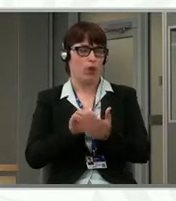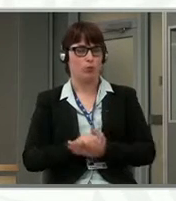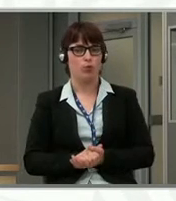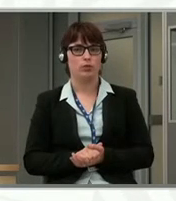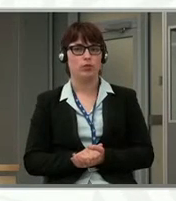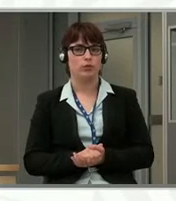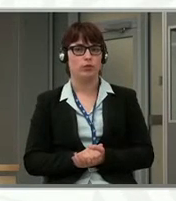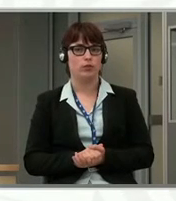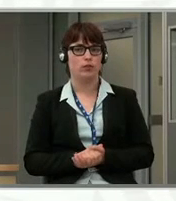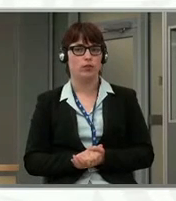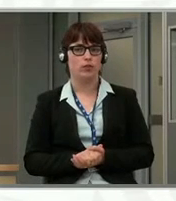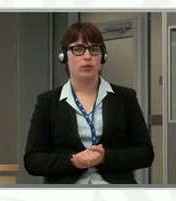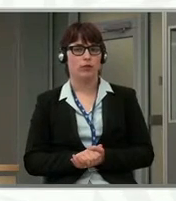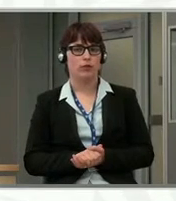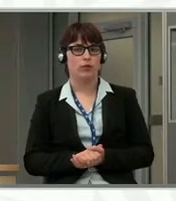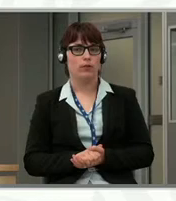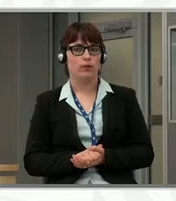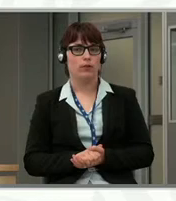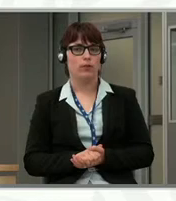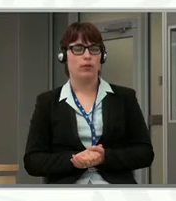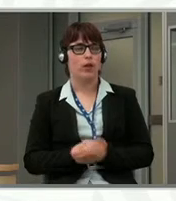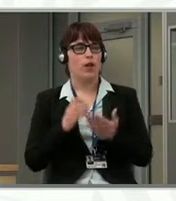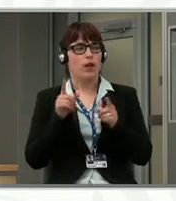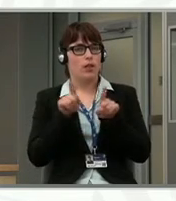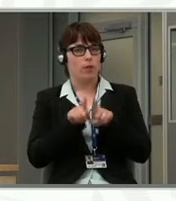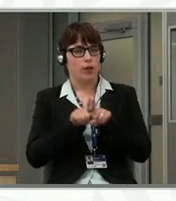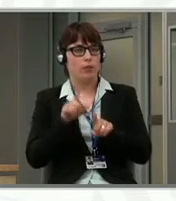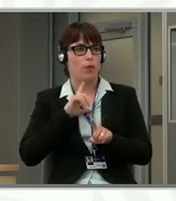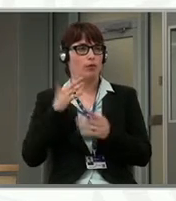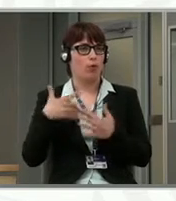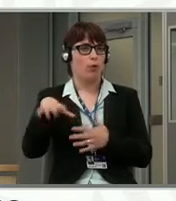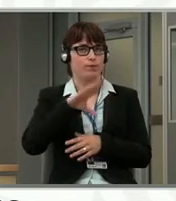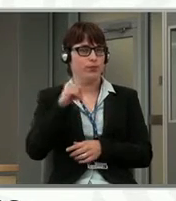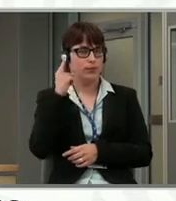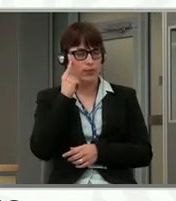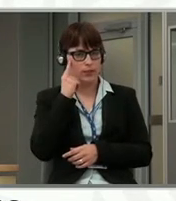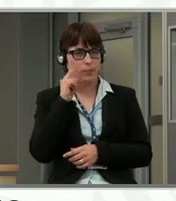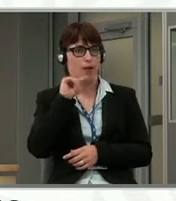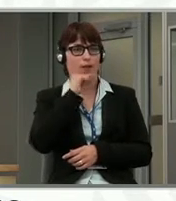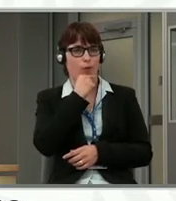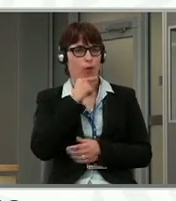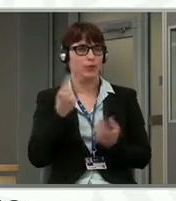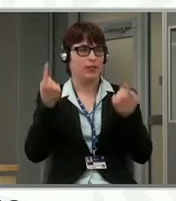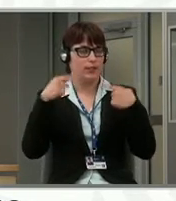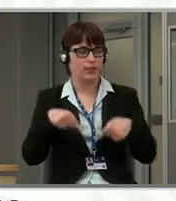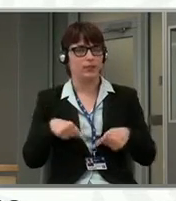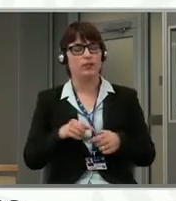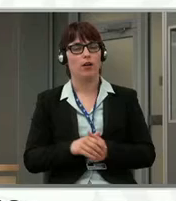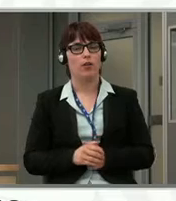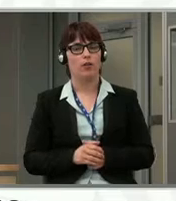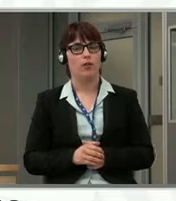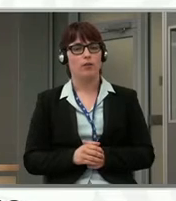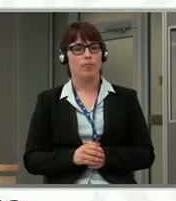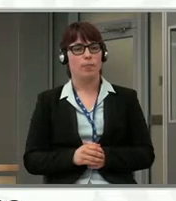On the other hand, as we all know, the economic crisis has slowed all this progress that has